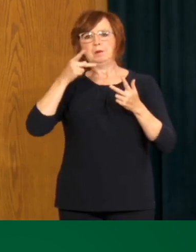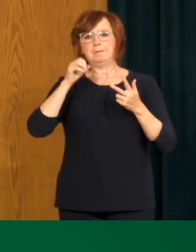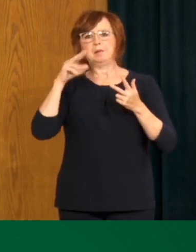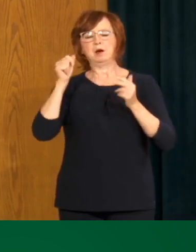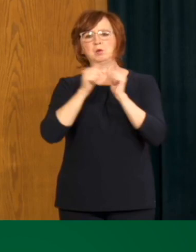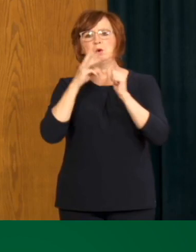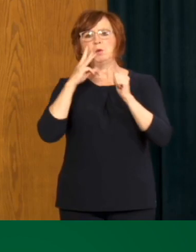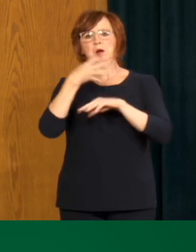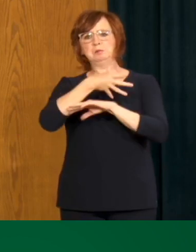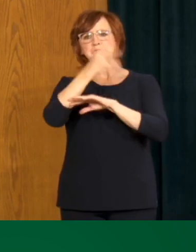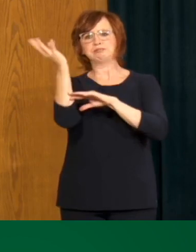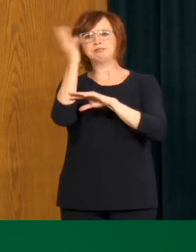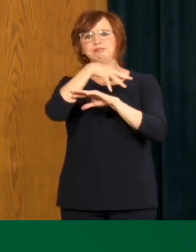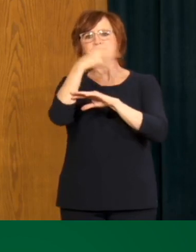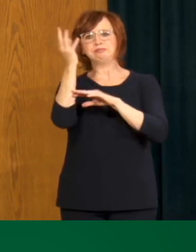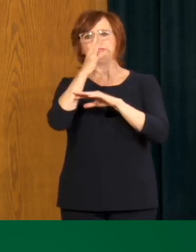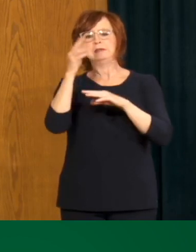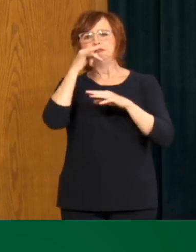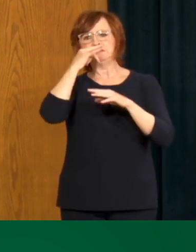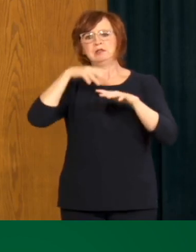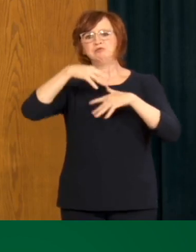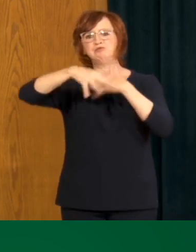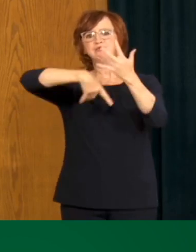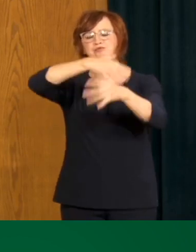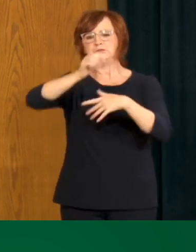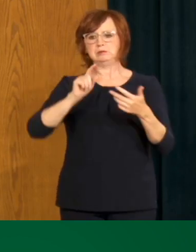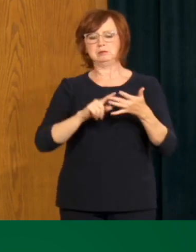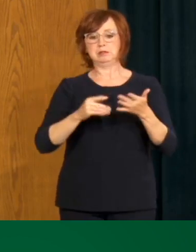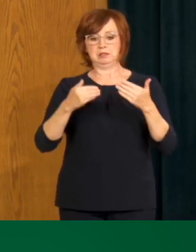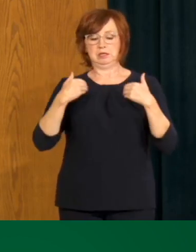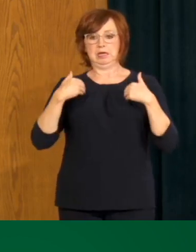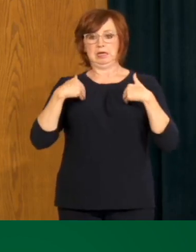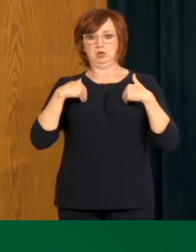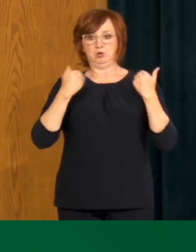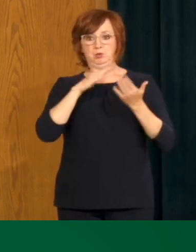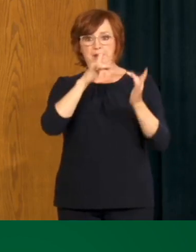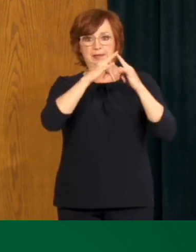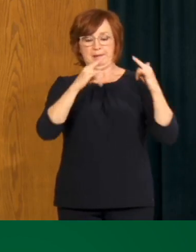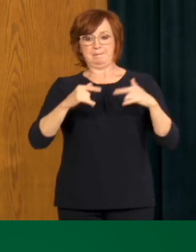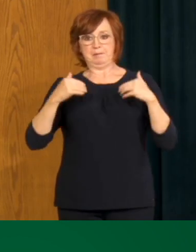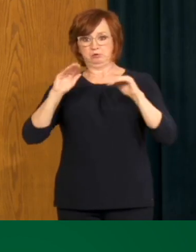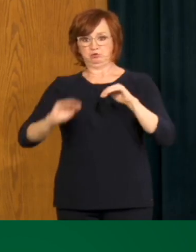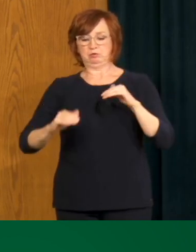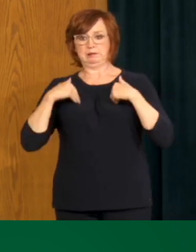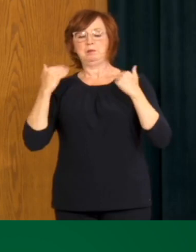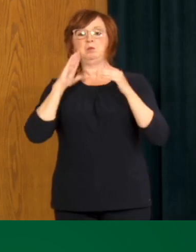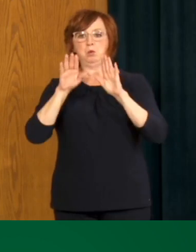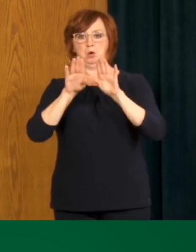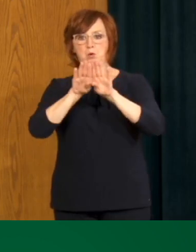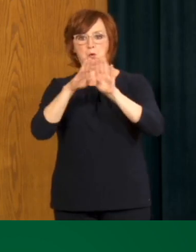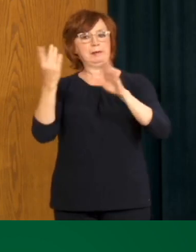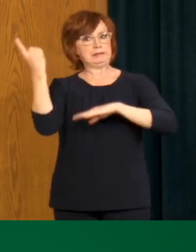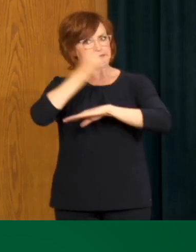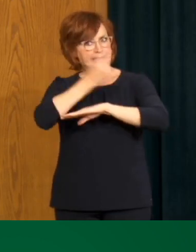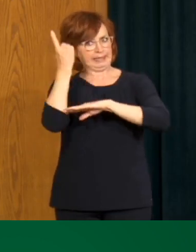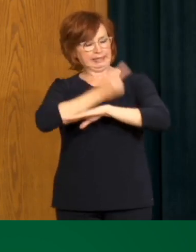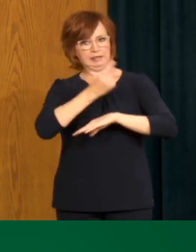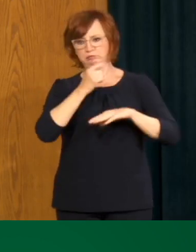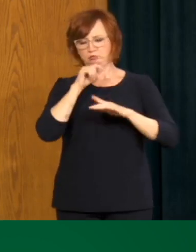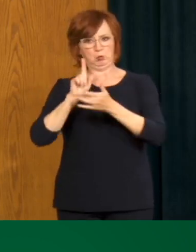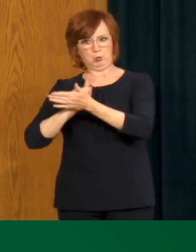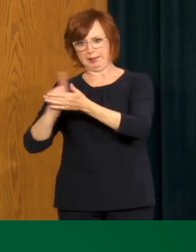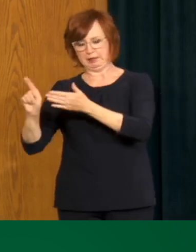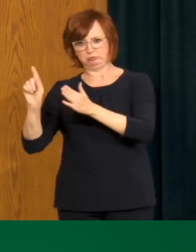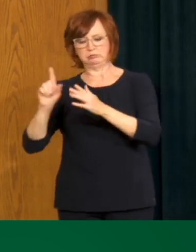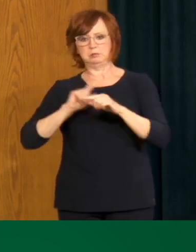Monday. Child and youth day camps are able to open this coming Monday. And outdoor sports and activities, both individual as well as a number of